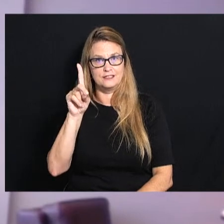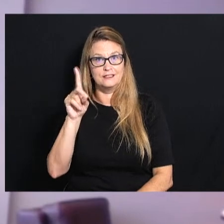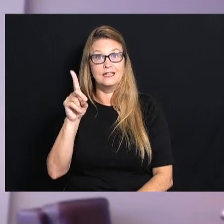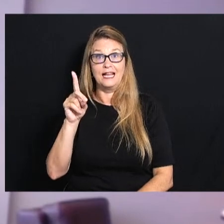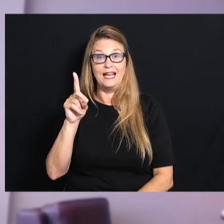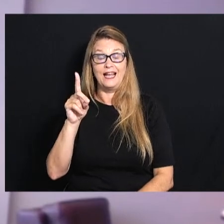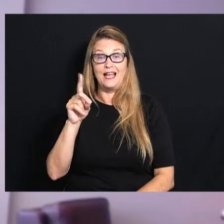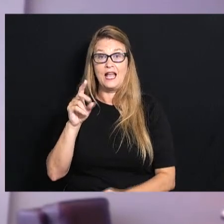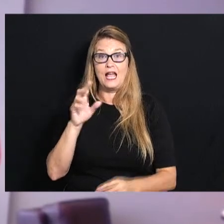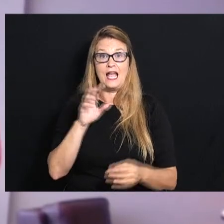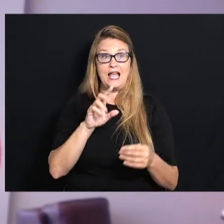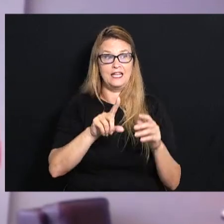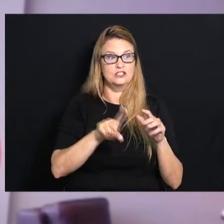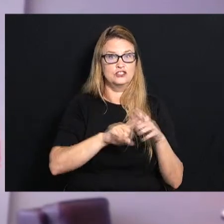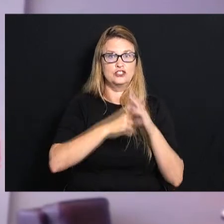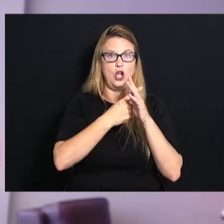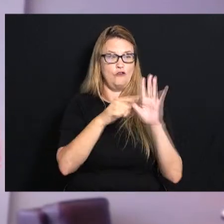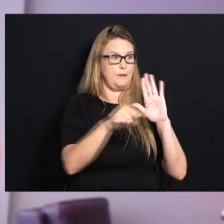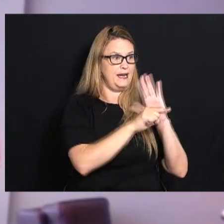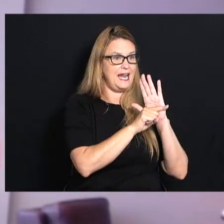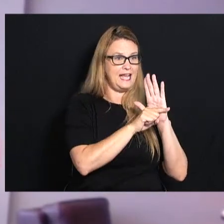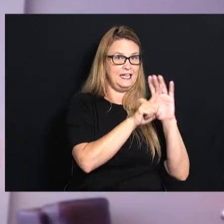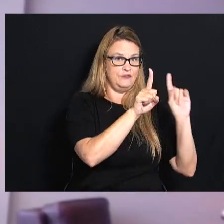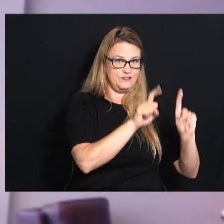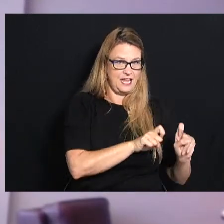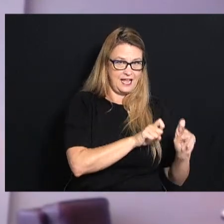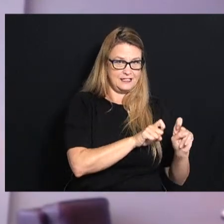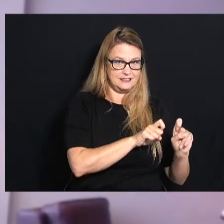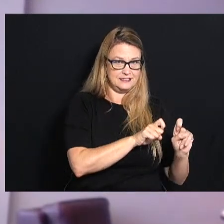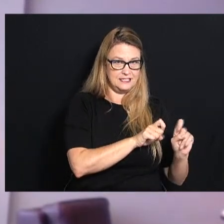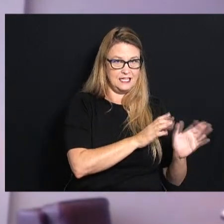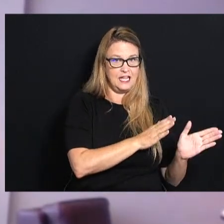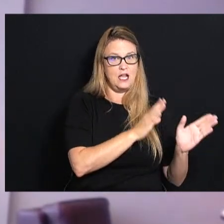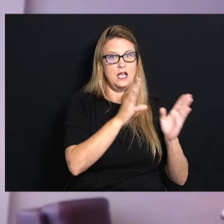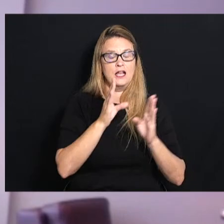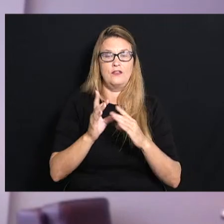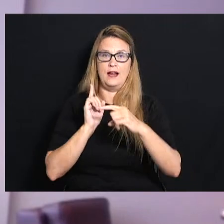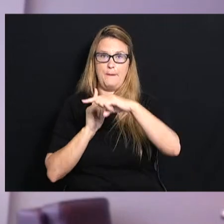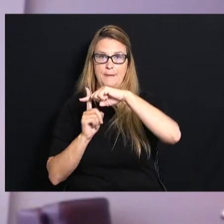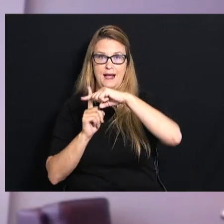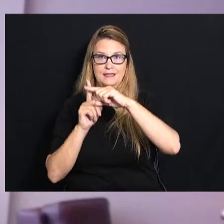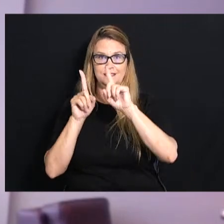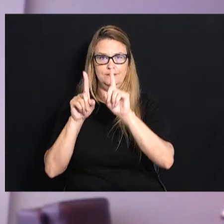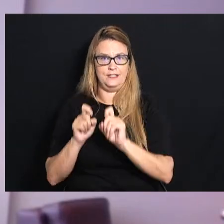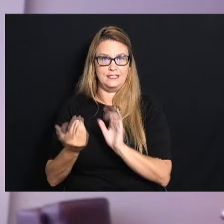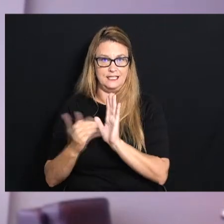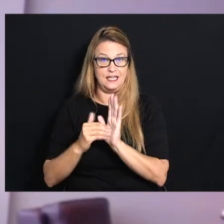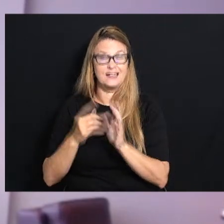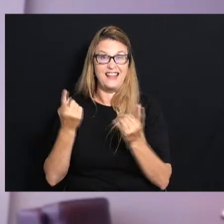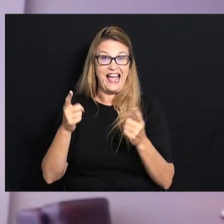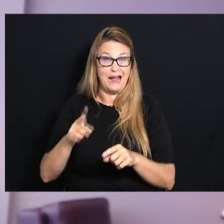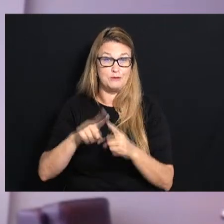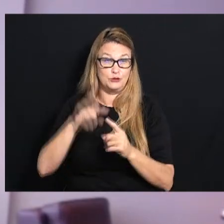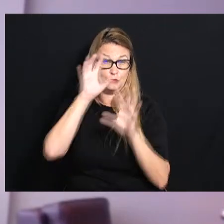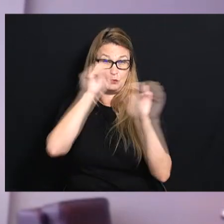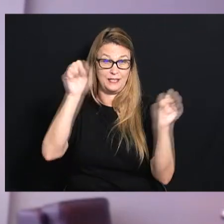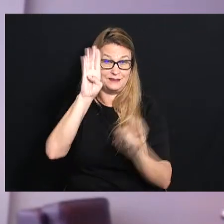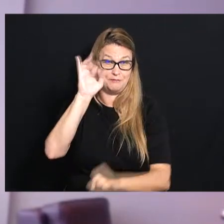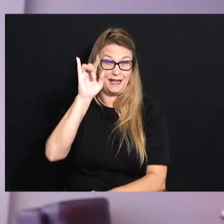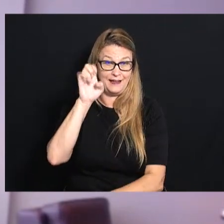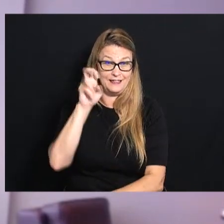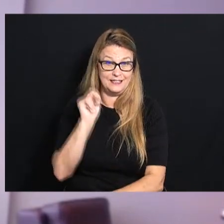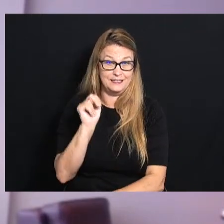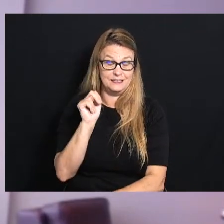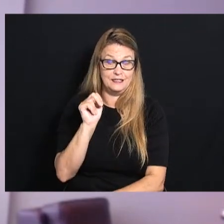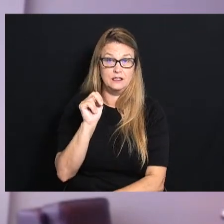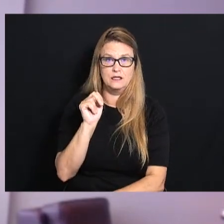multiply and go from a negative test after initial treatment to a positive test, which is what President Biden did. And although